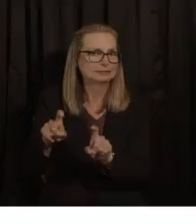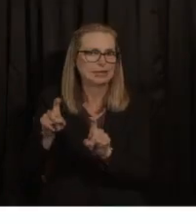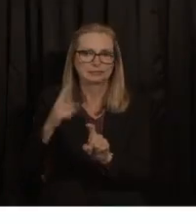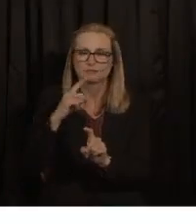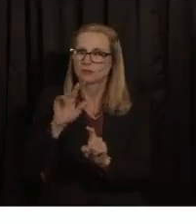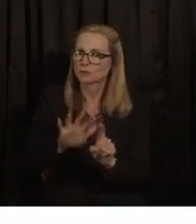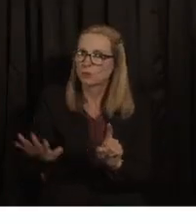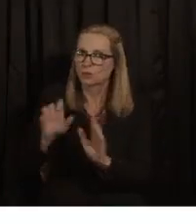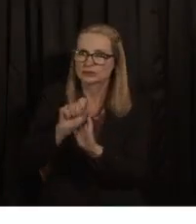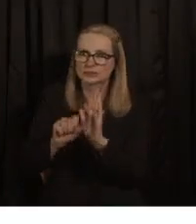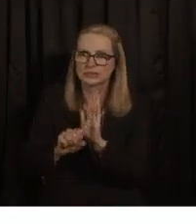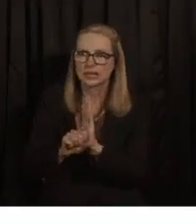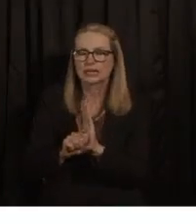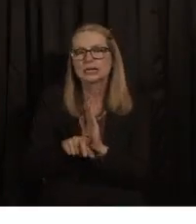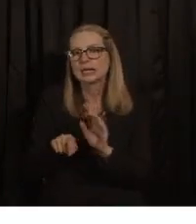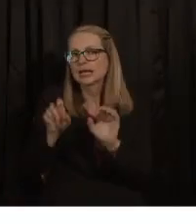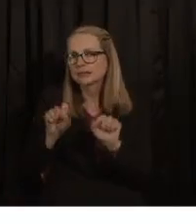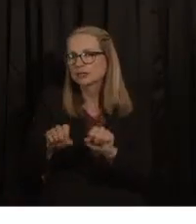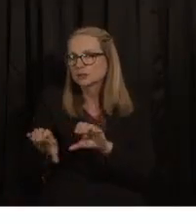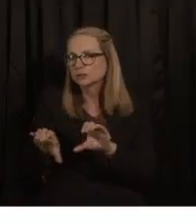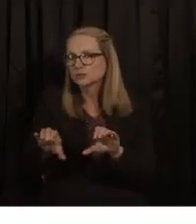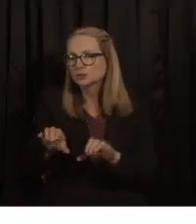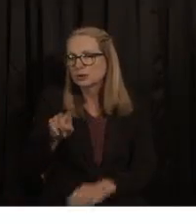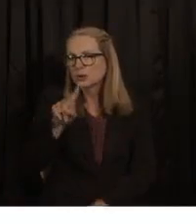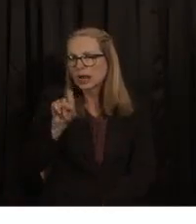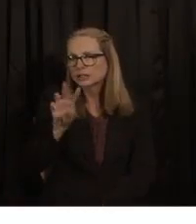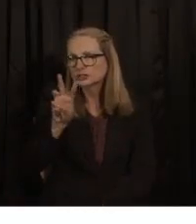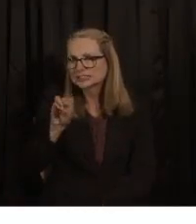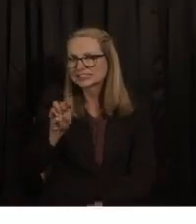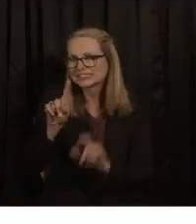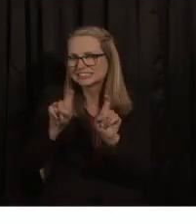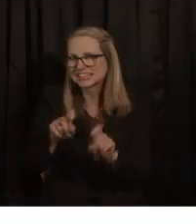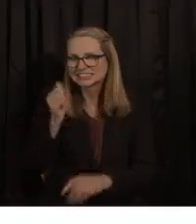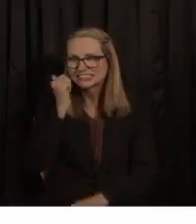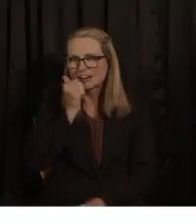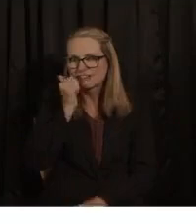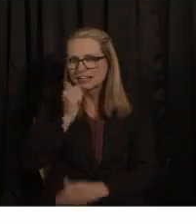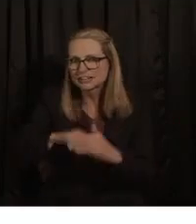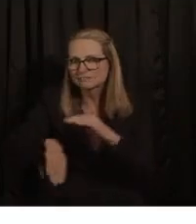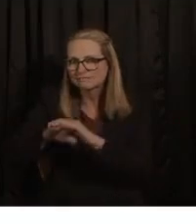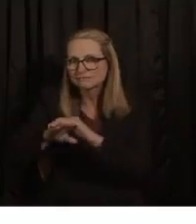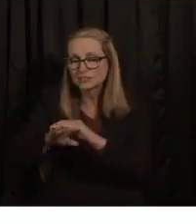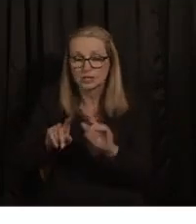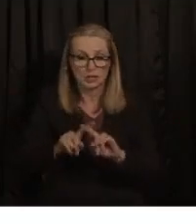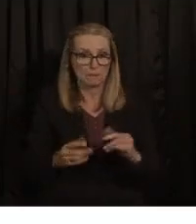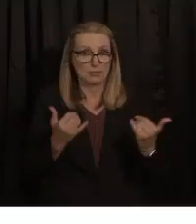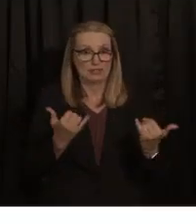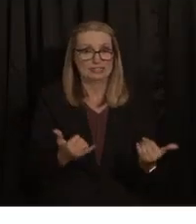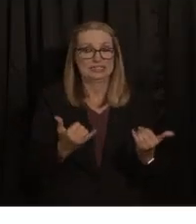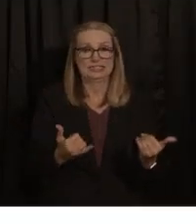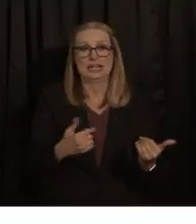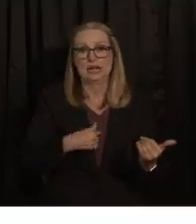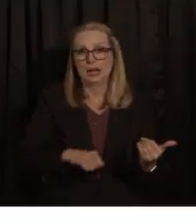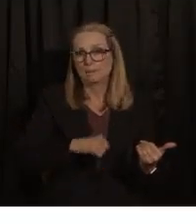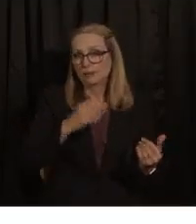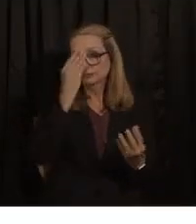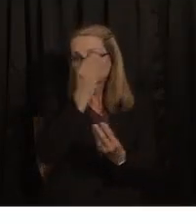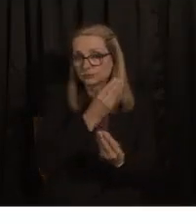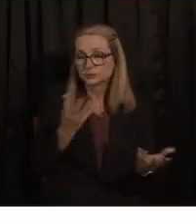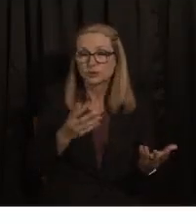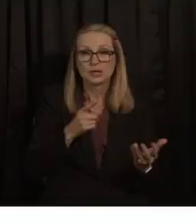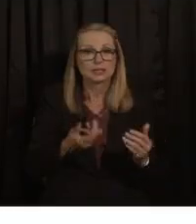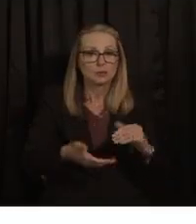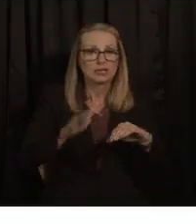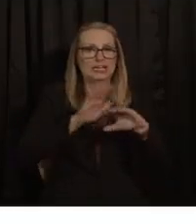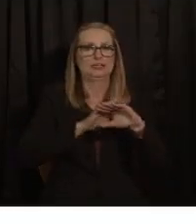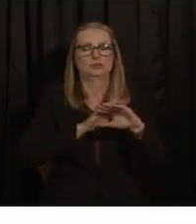Colorado and could perform approximately 160 tests per day. Today, we're proud to say that through efforts of scaling at the state laboratory